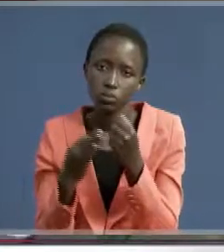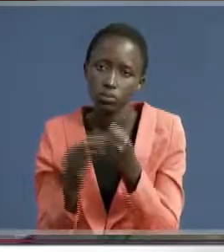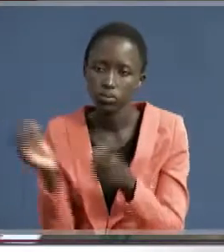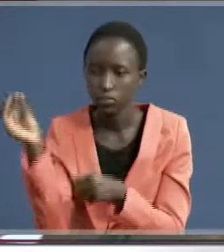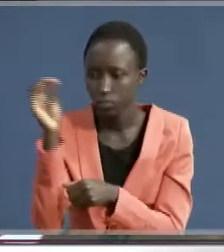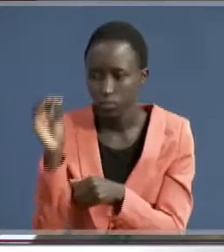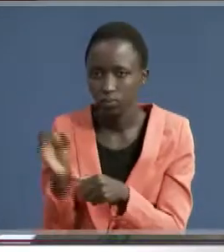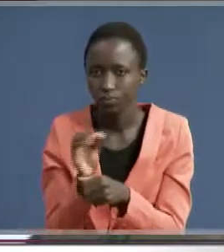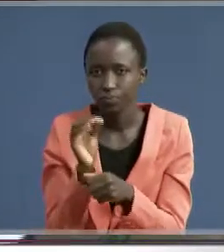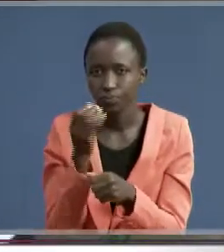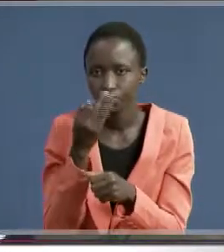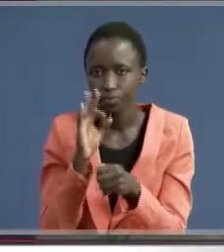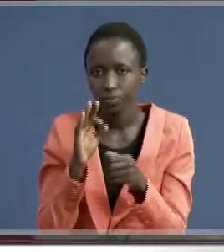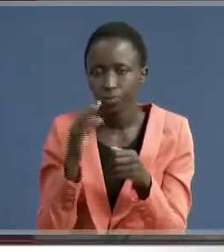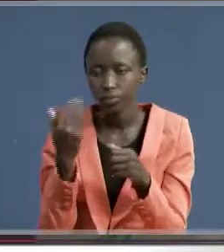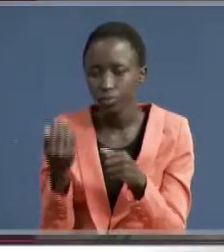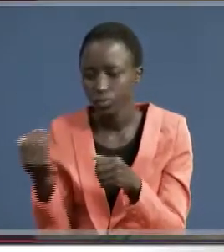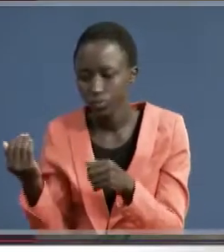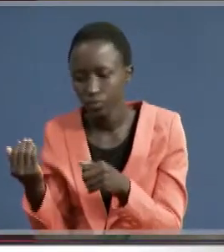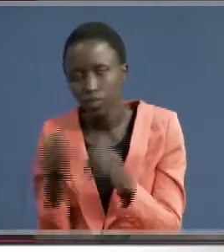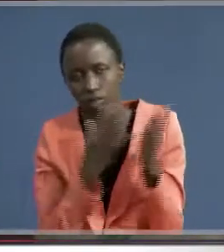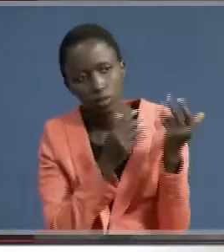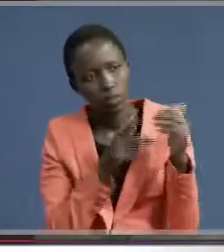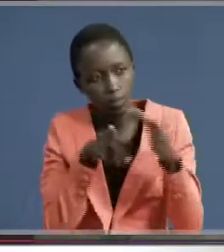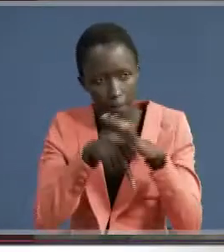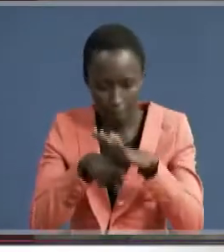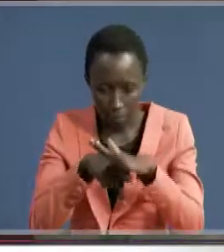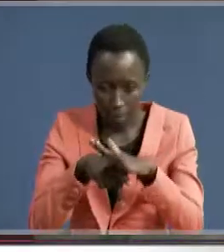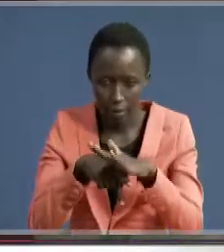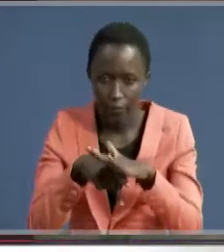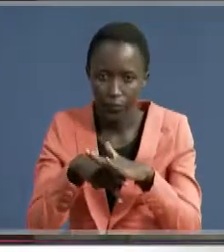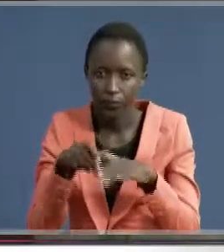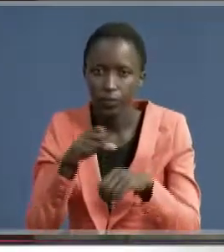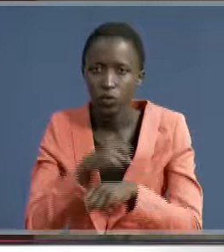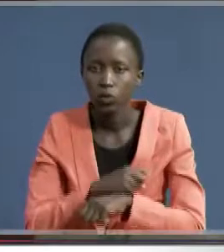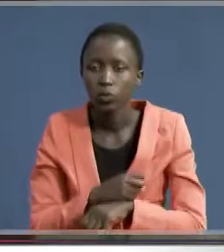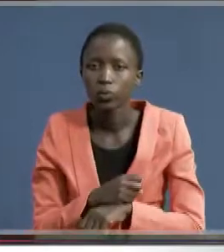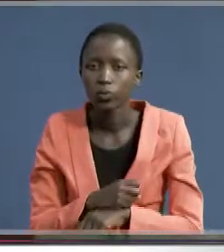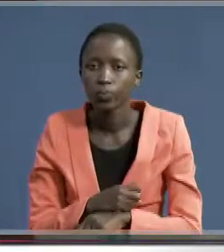68.88% of those children who should be in primary